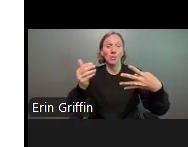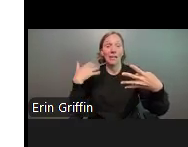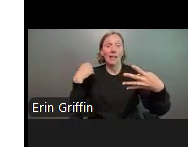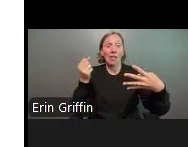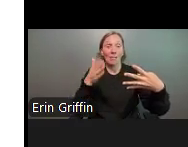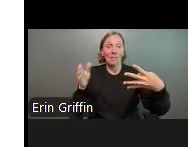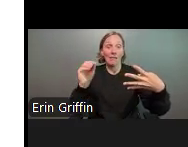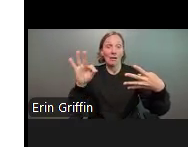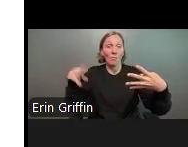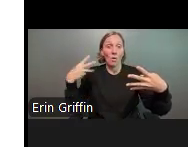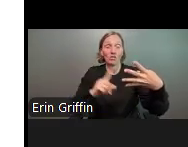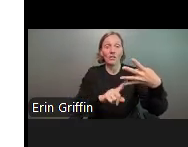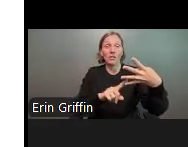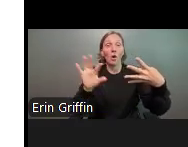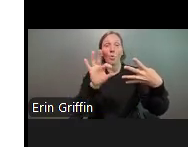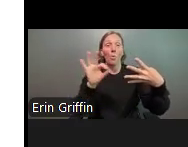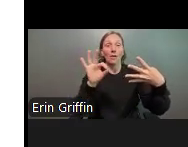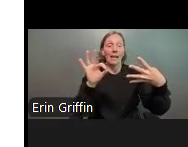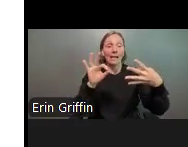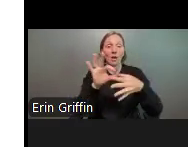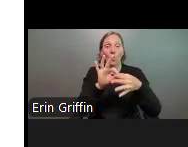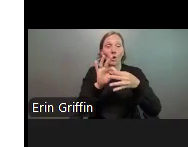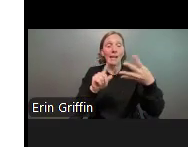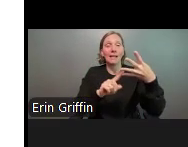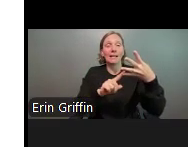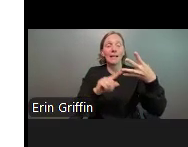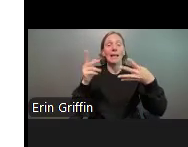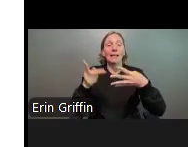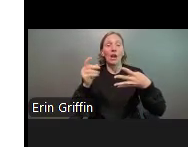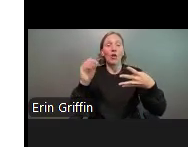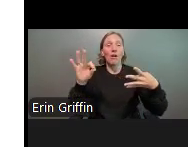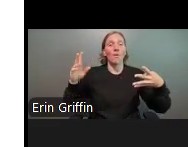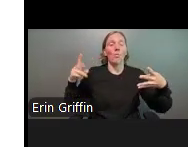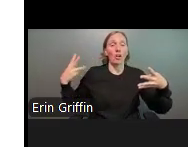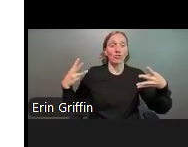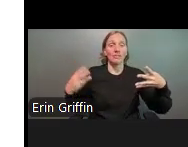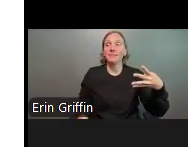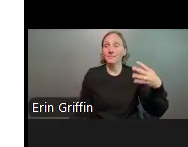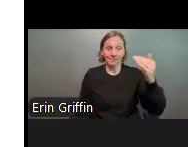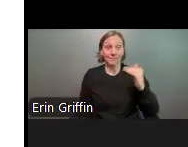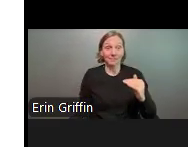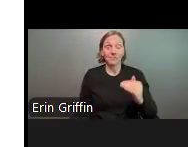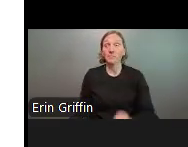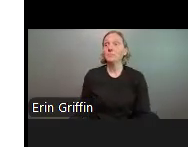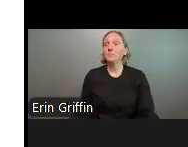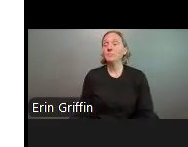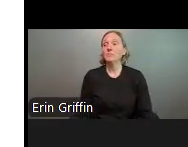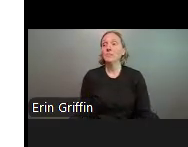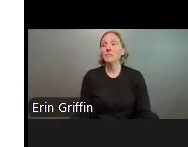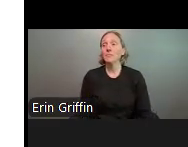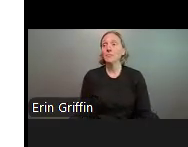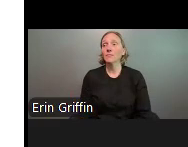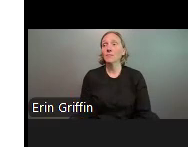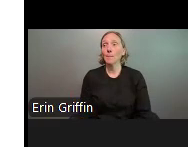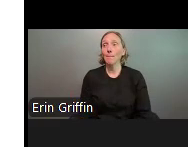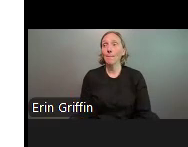Washington, or Coordinated Care of Washington. Next slide. There are often some questions